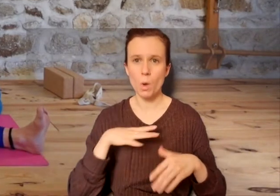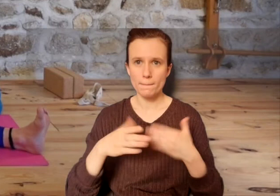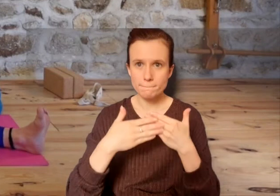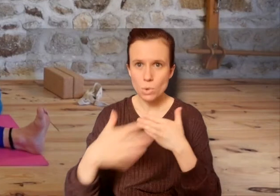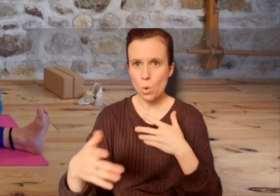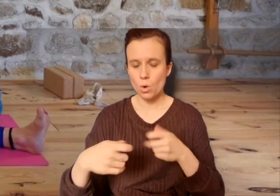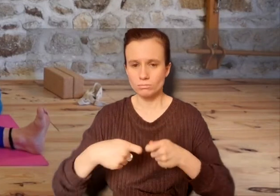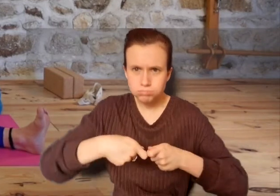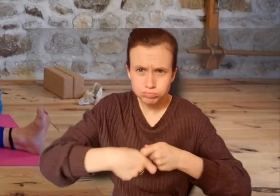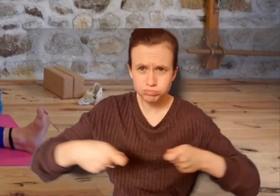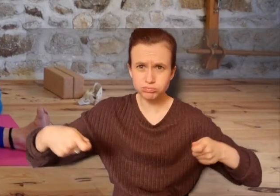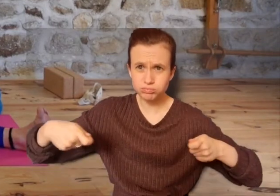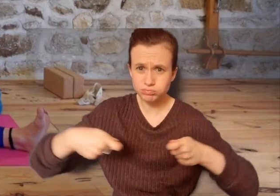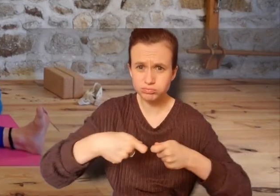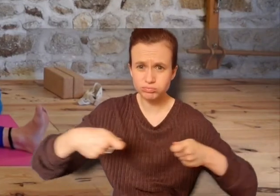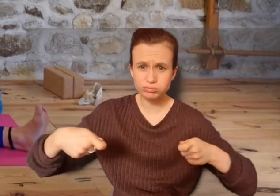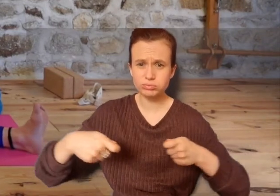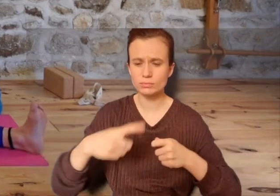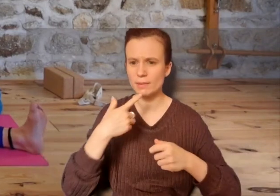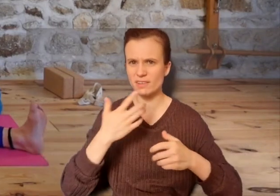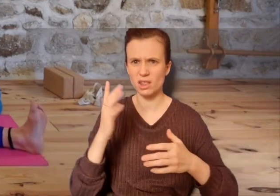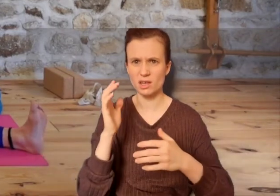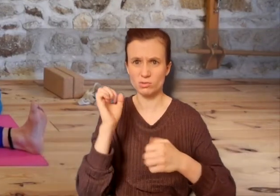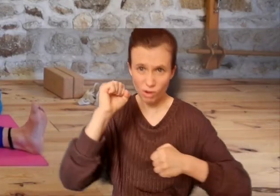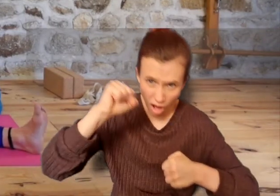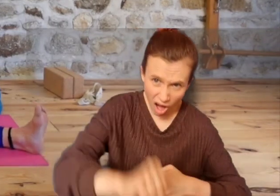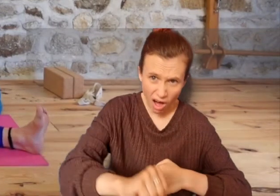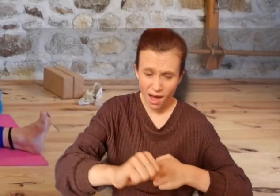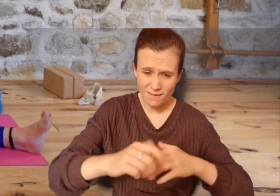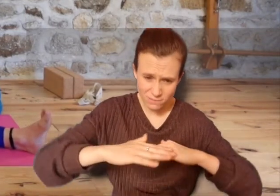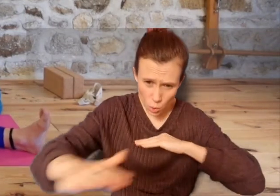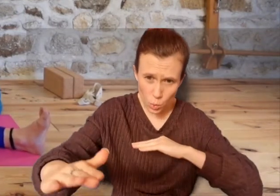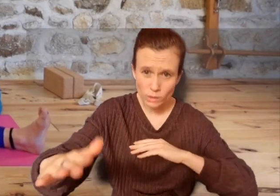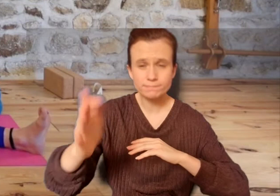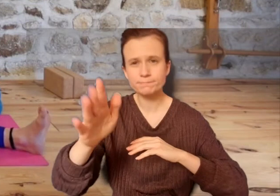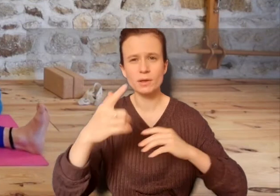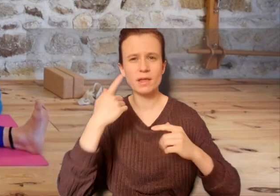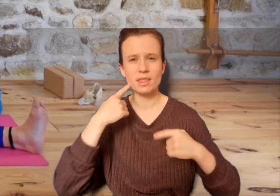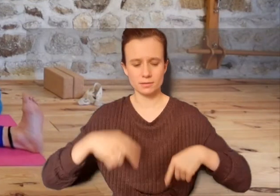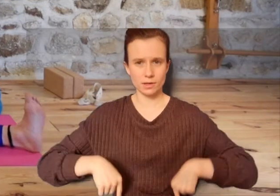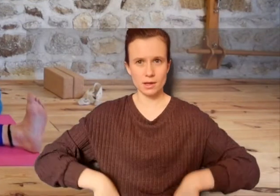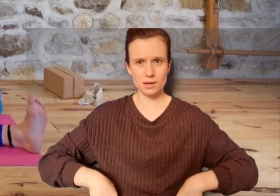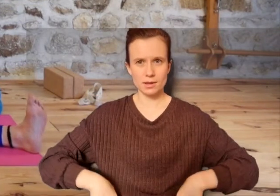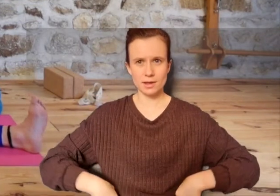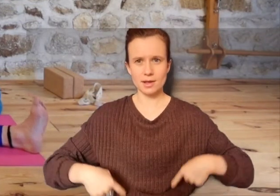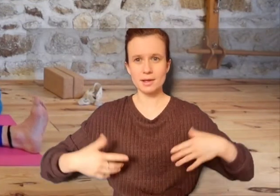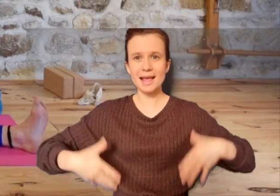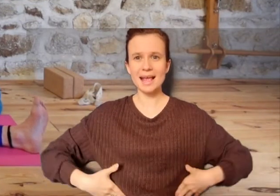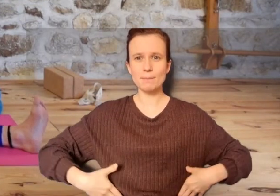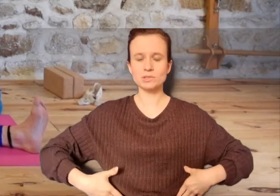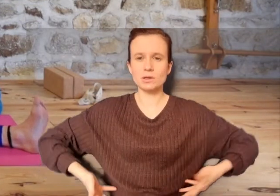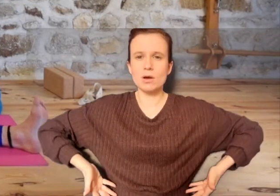If you want a much more intense stretch, don't necessarily think about trying to get your body on the floor.